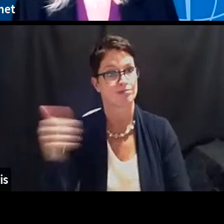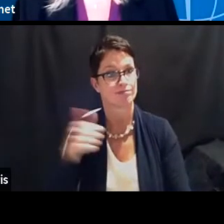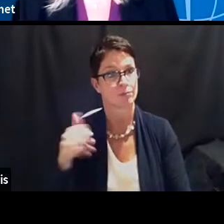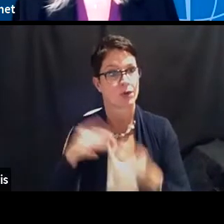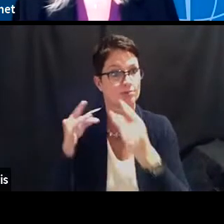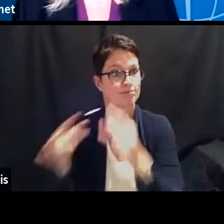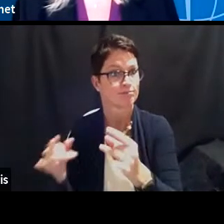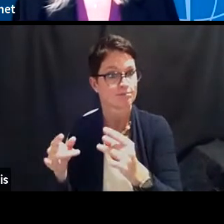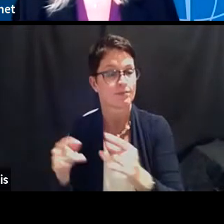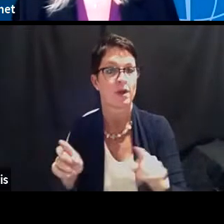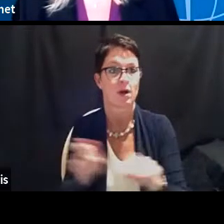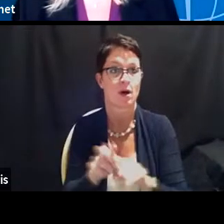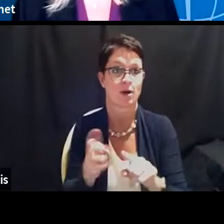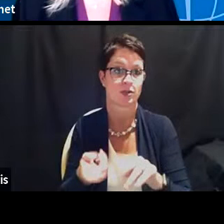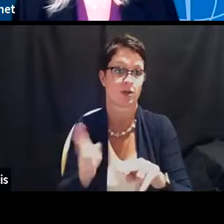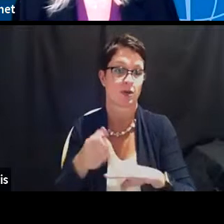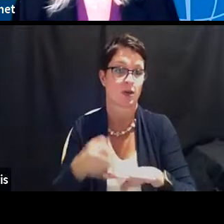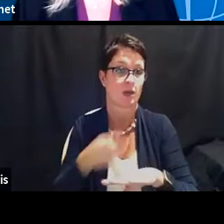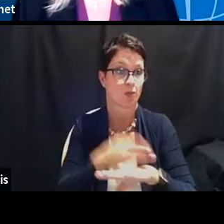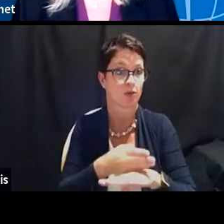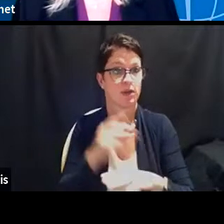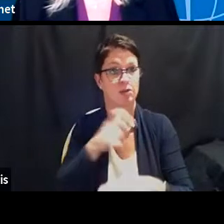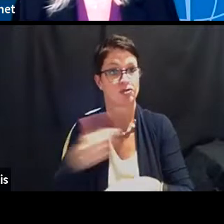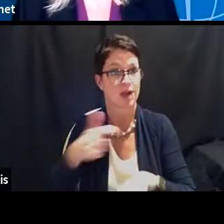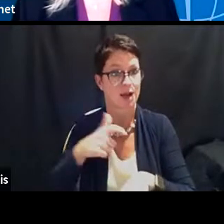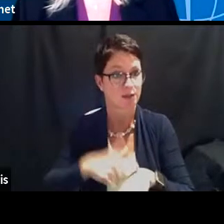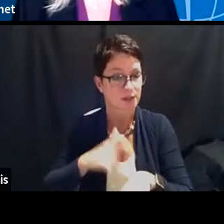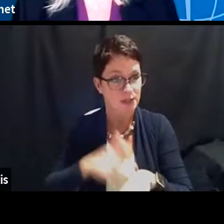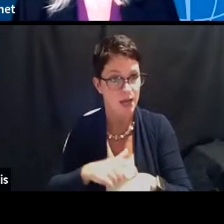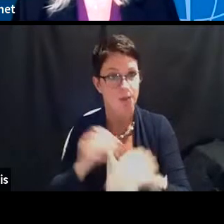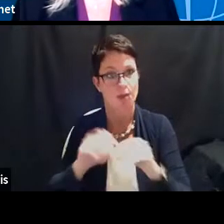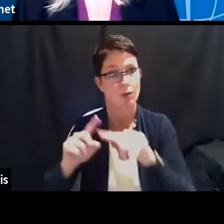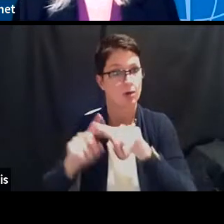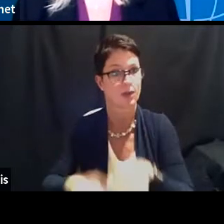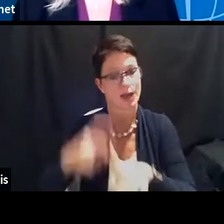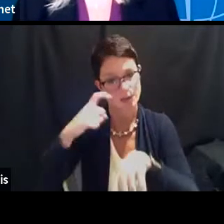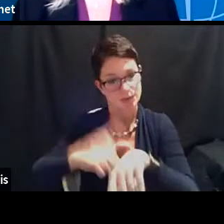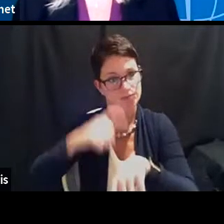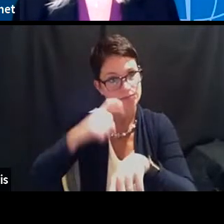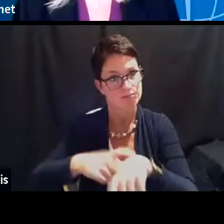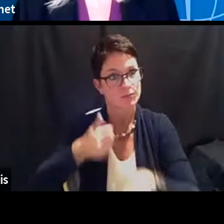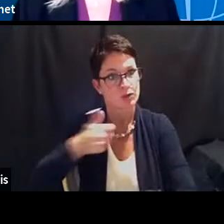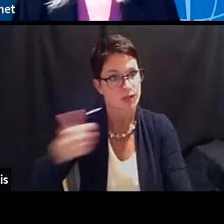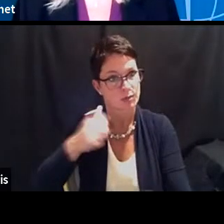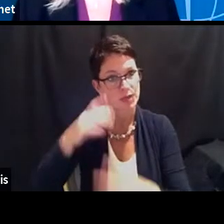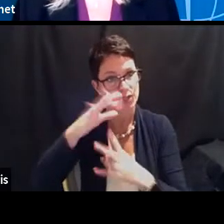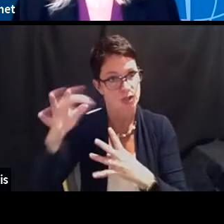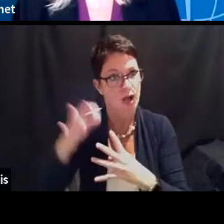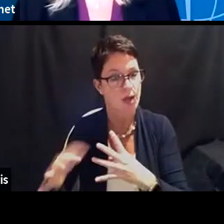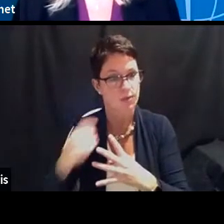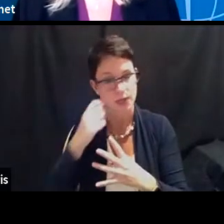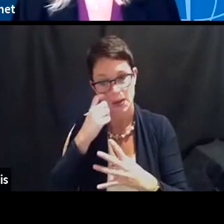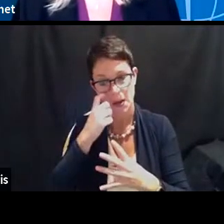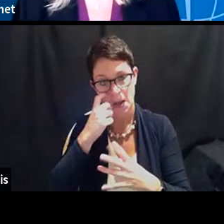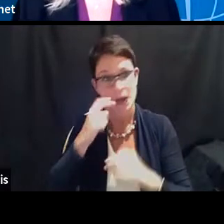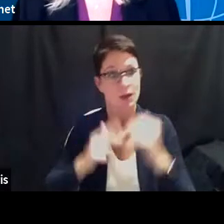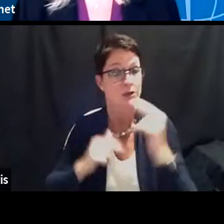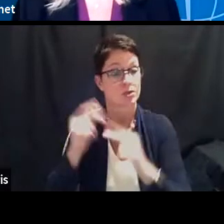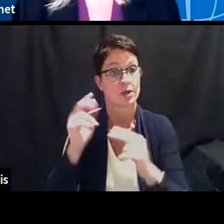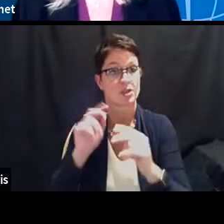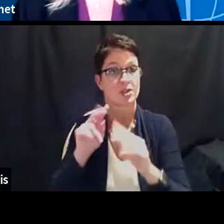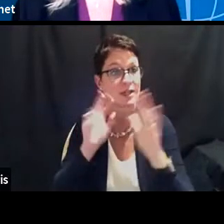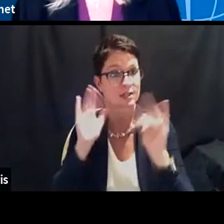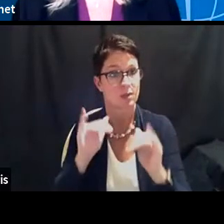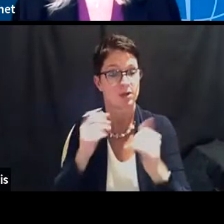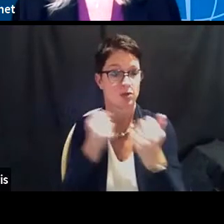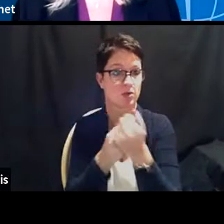to improving the travel time to LaGuardia and providing a more reliable public transportation option, the construction itself is anticipated